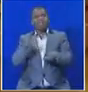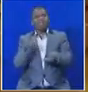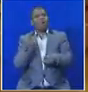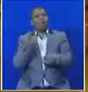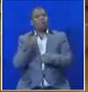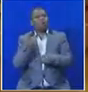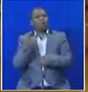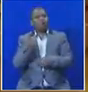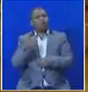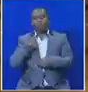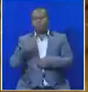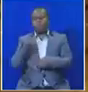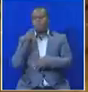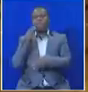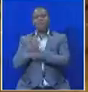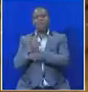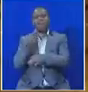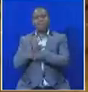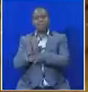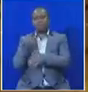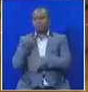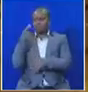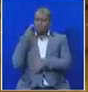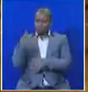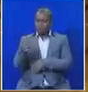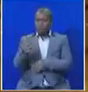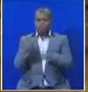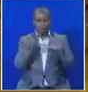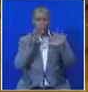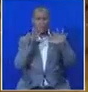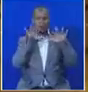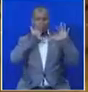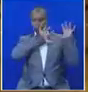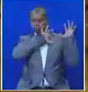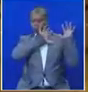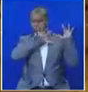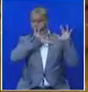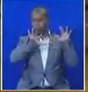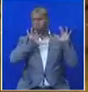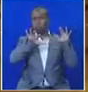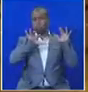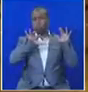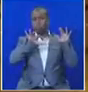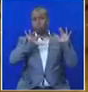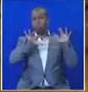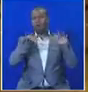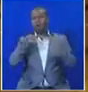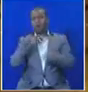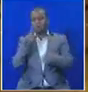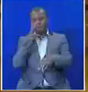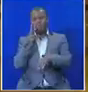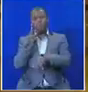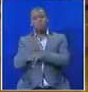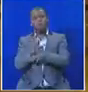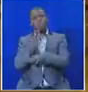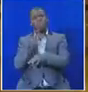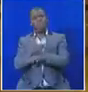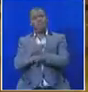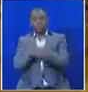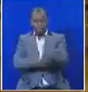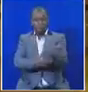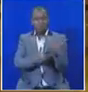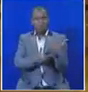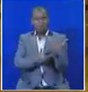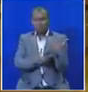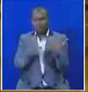and a father fleeing an angry mob, carrying their children to safety. My heart goes out to